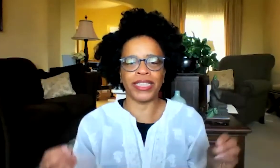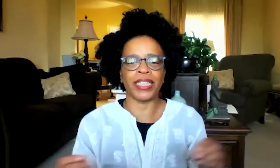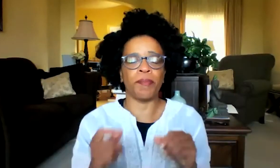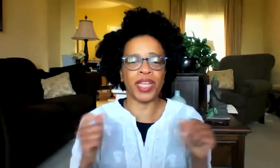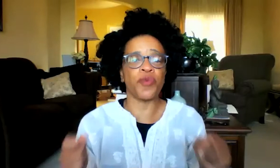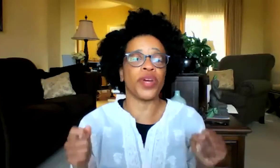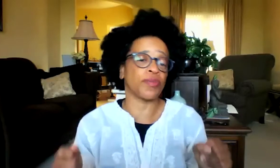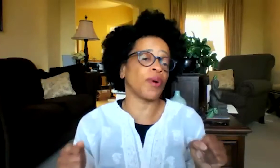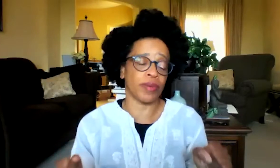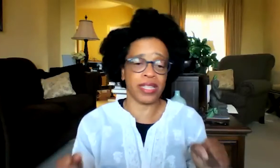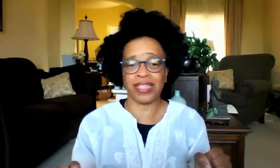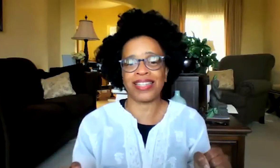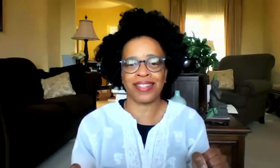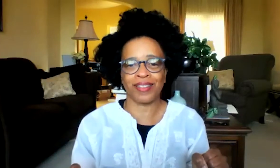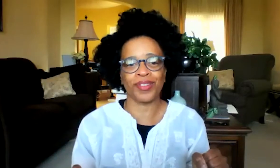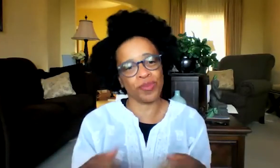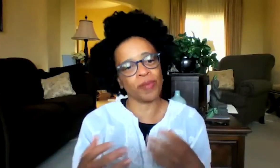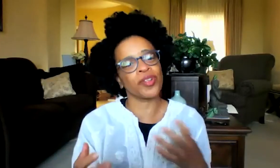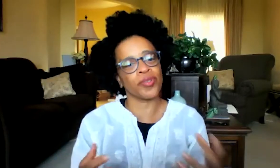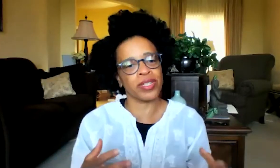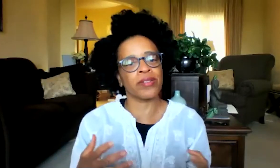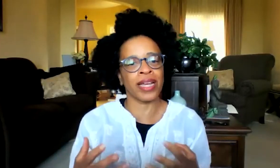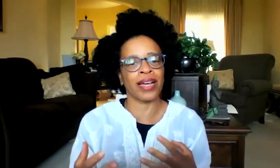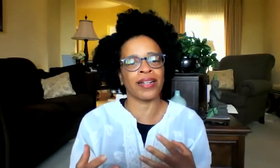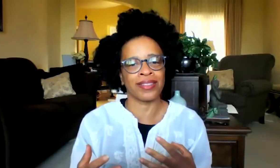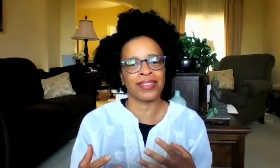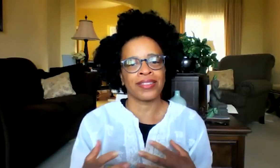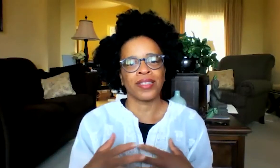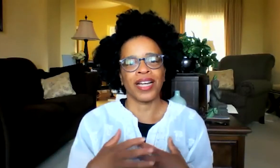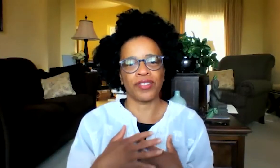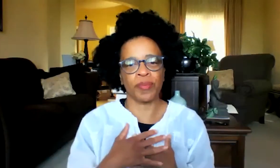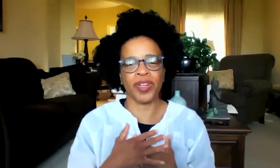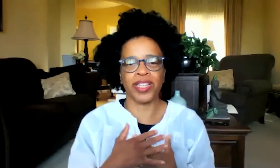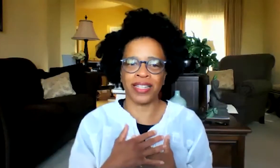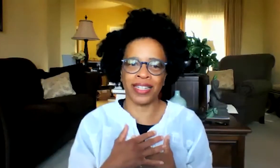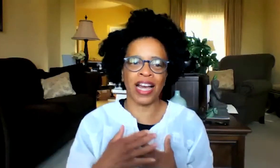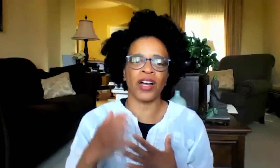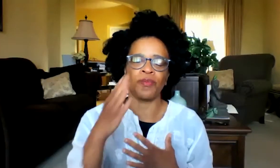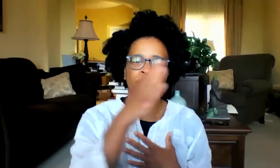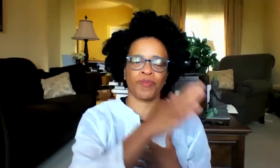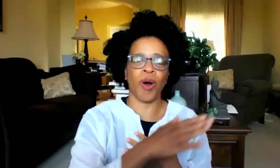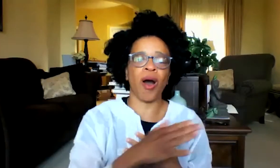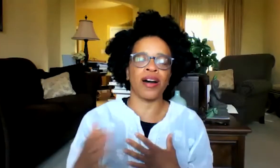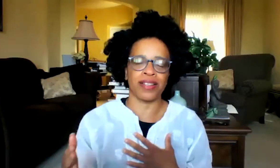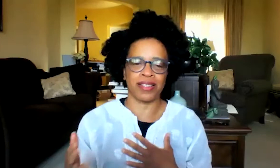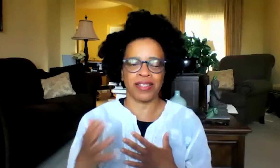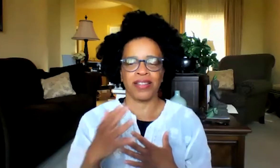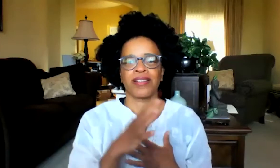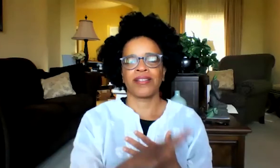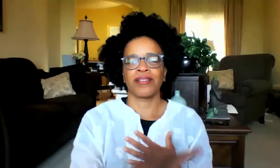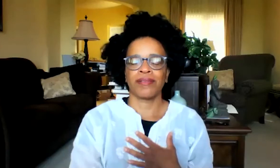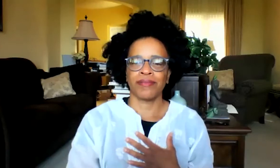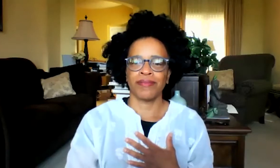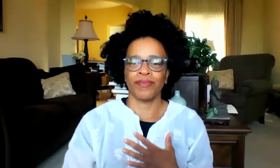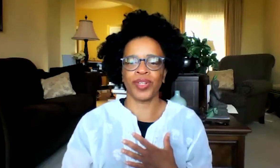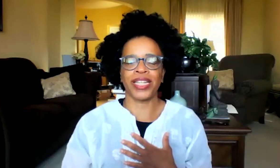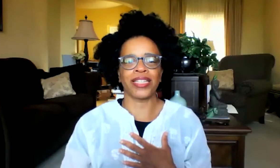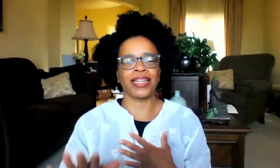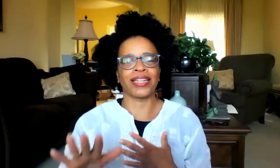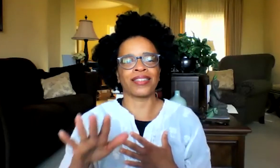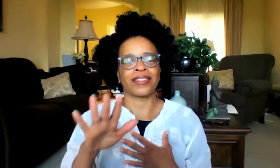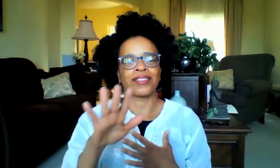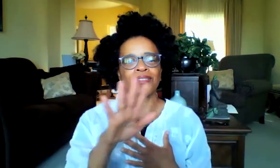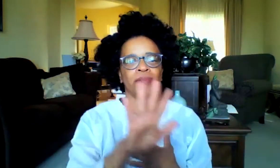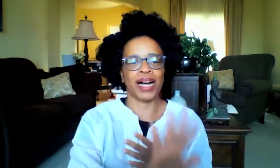our ability to be with what we see, which is what we're doing too now. As we breathe in and out and pause,